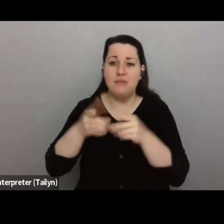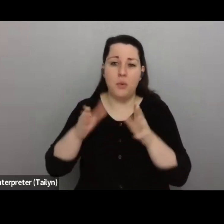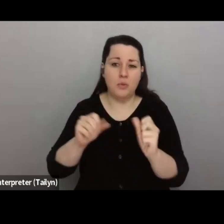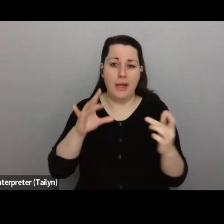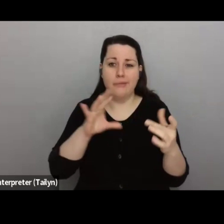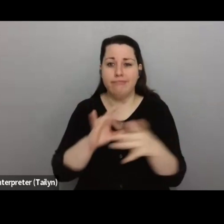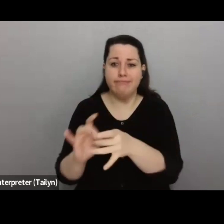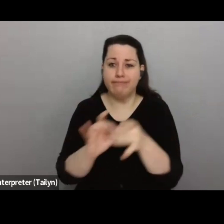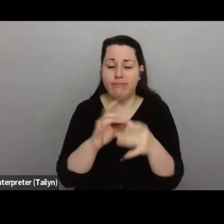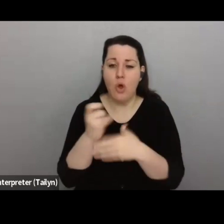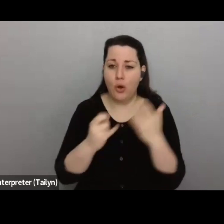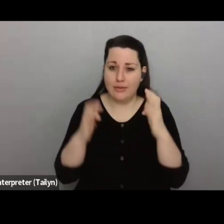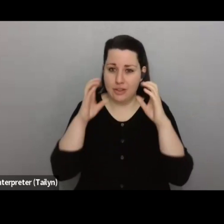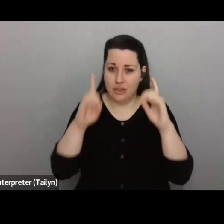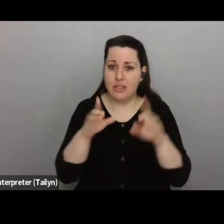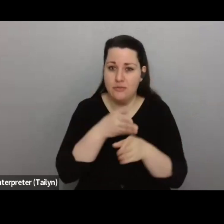field.